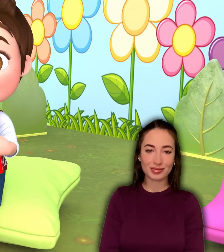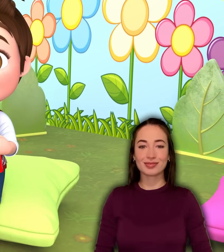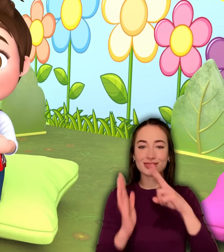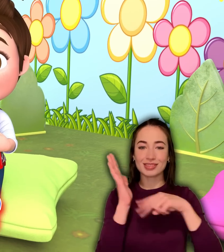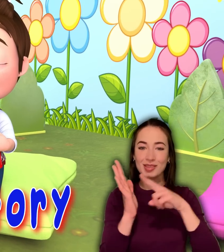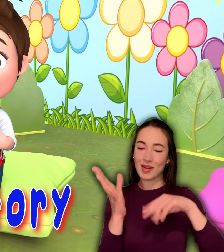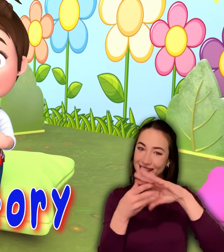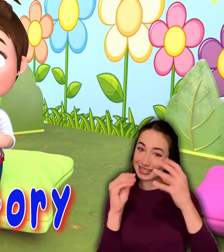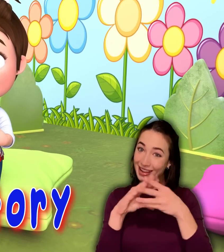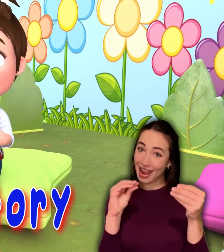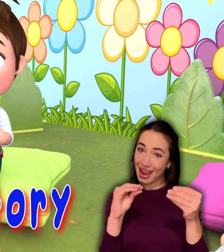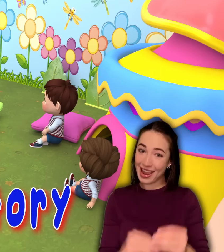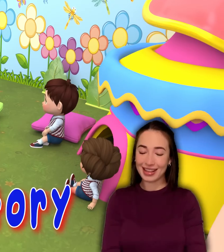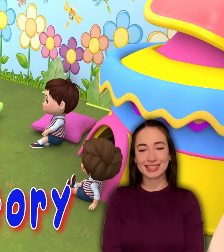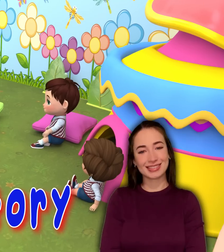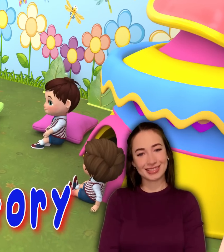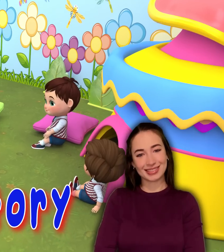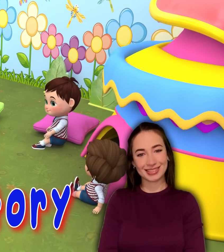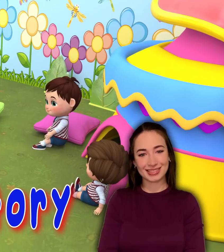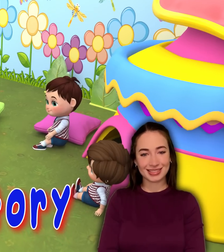remain reading a